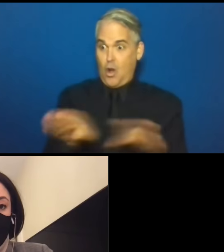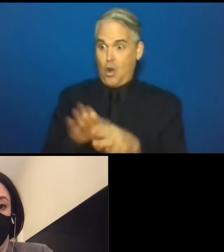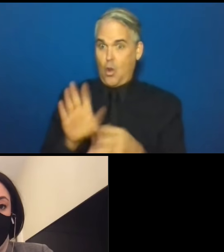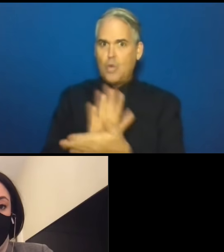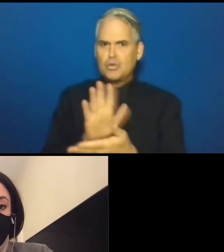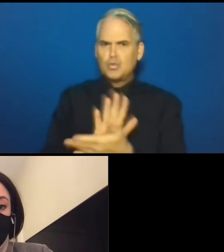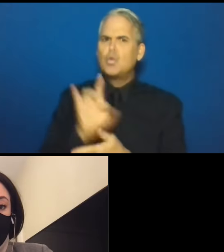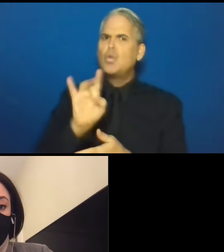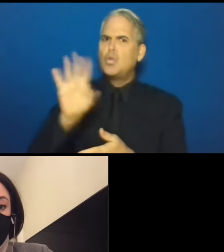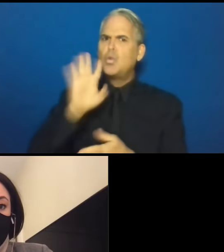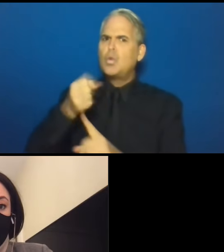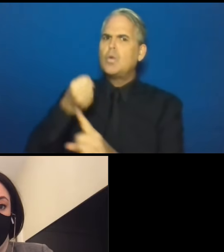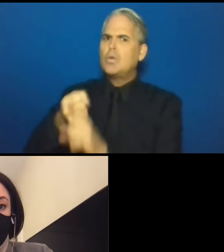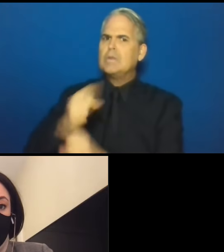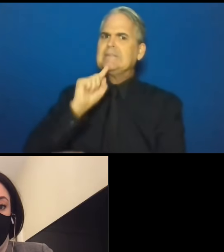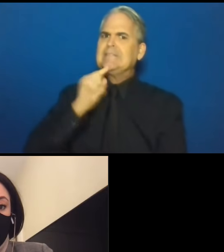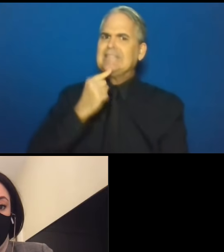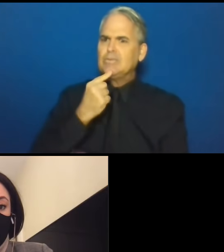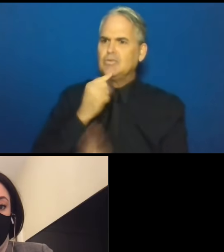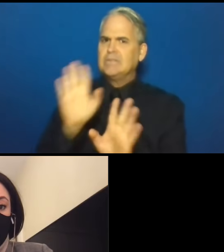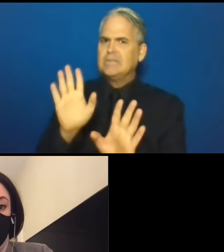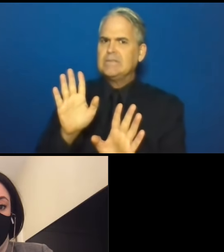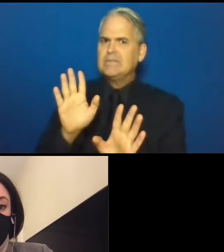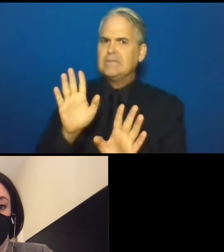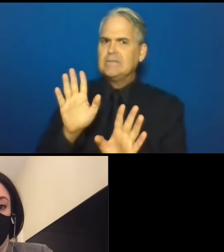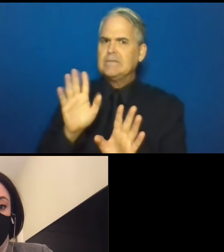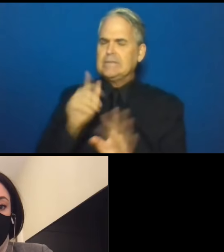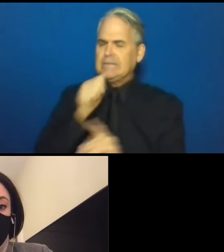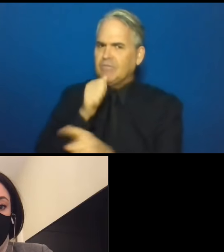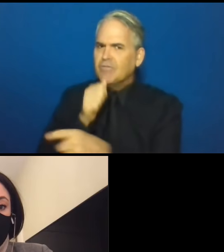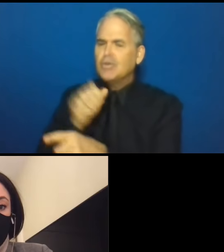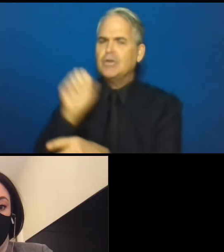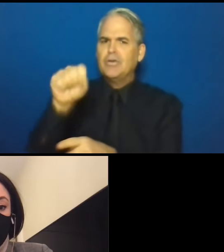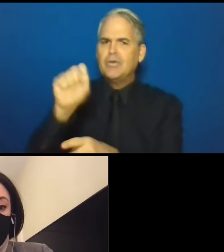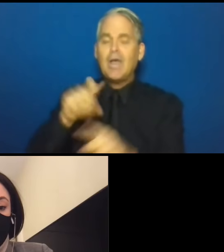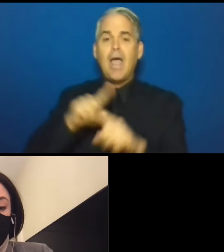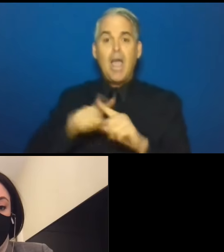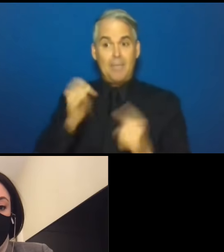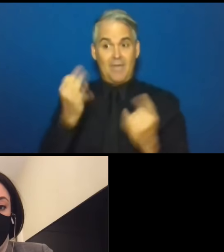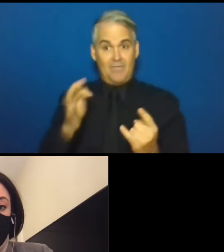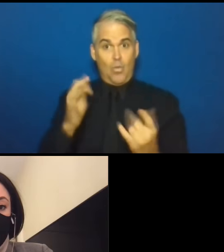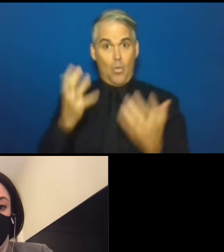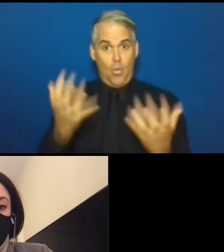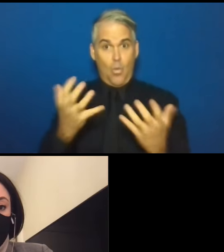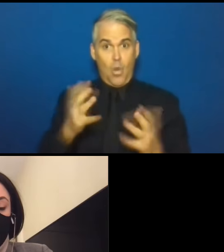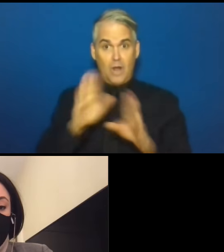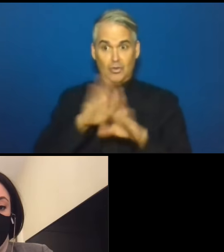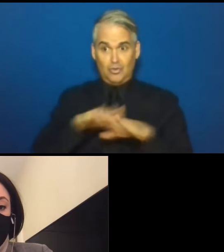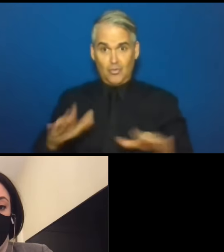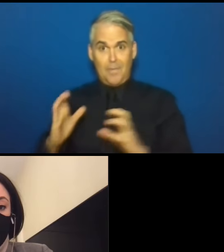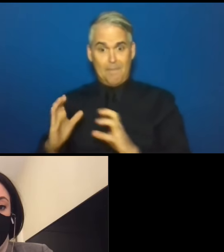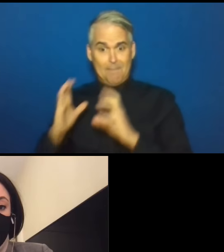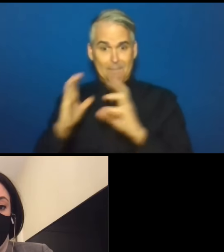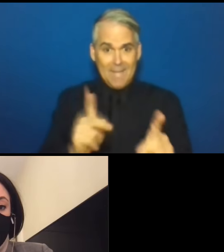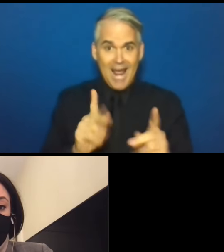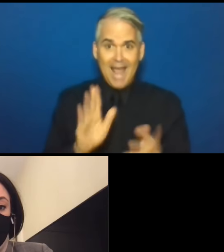them in the classrooms. If we can get everybody to pitch in, if you want to get the kids back in the classrooms, you want to get the teachers back